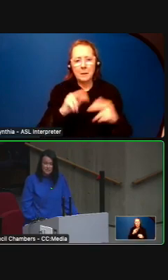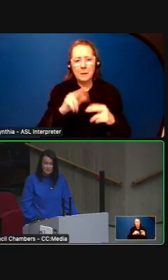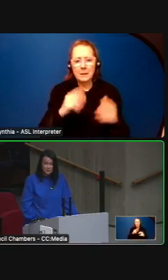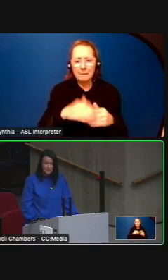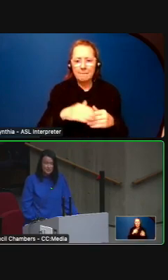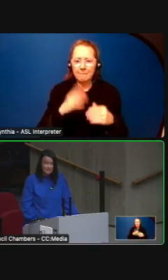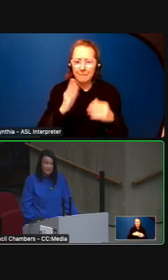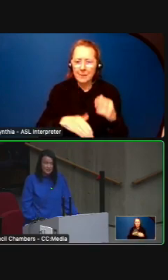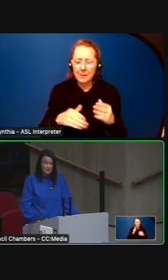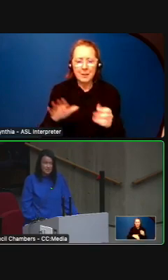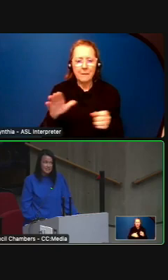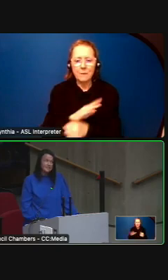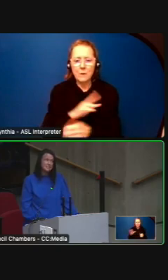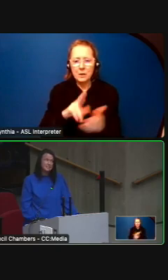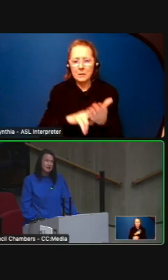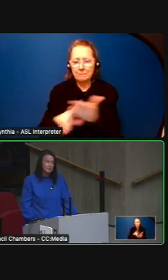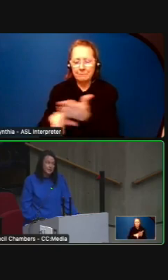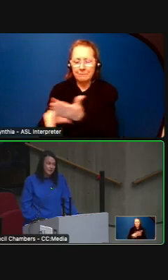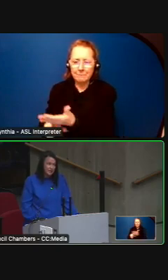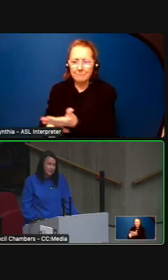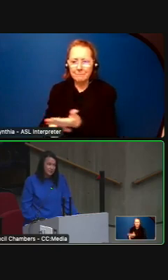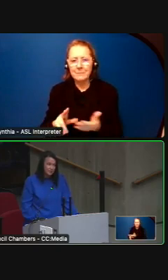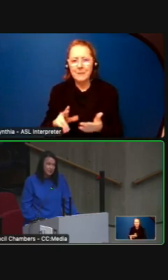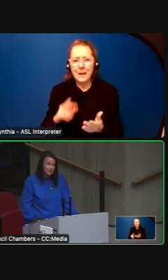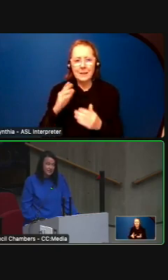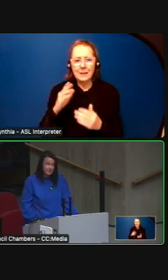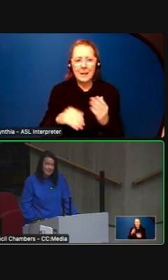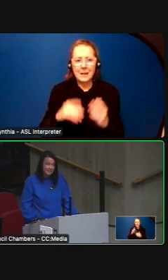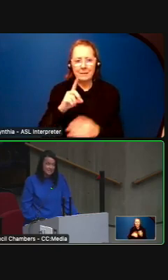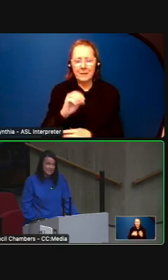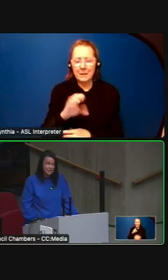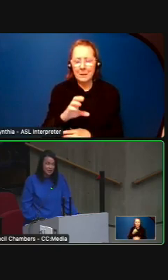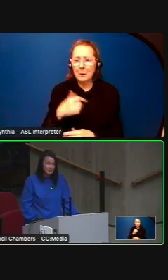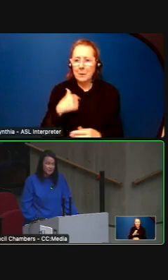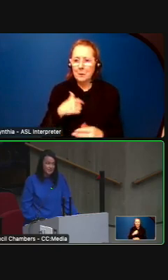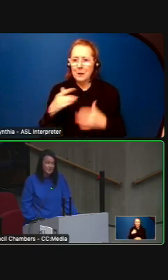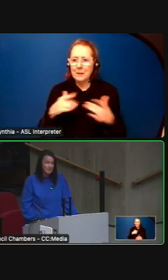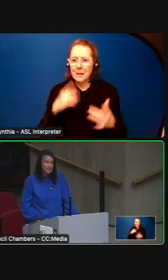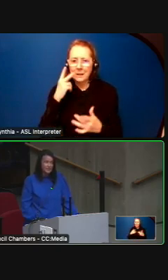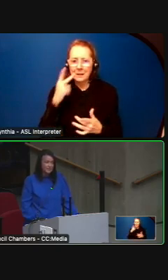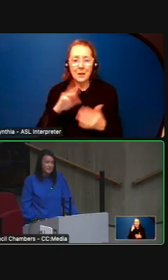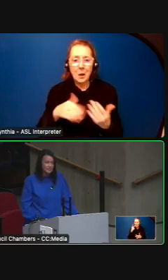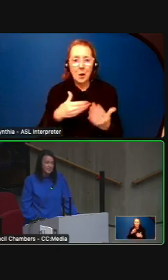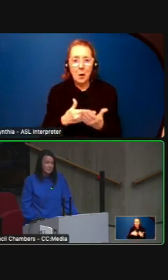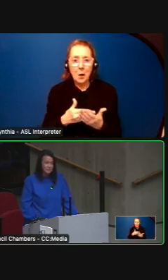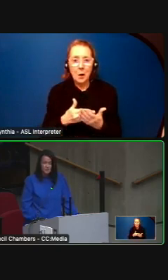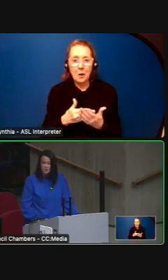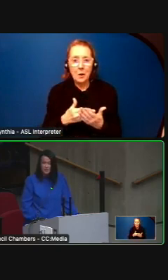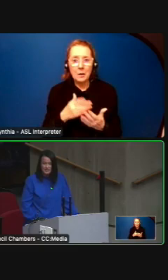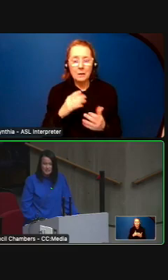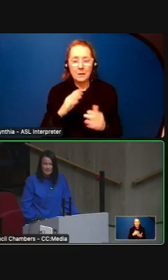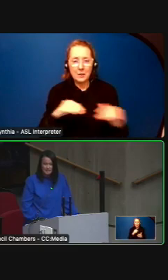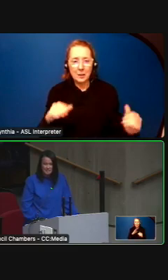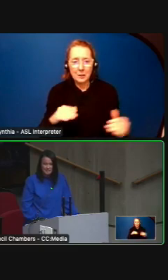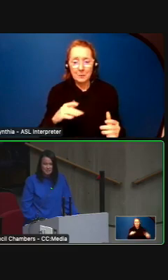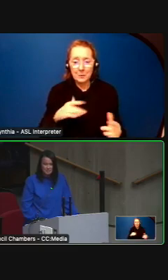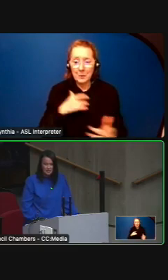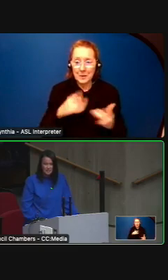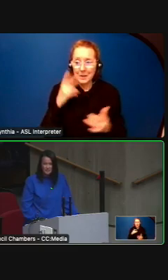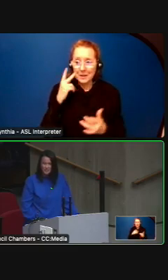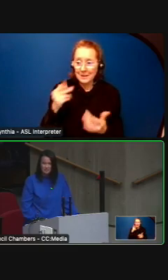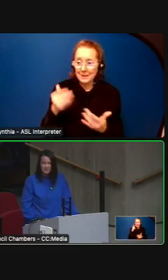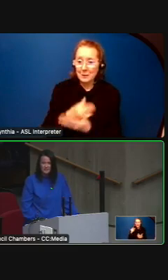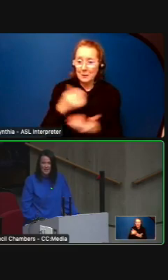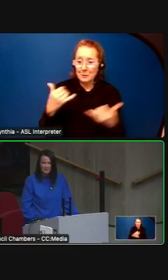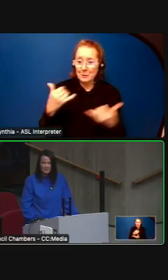and it's fully leased up as the end of December. And we're excited to see all the children were so excited to see the new